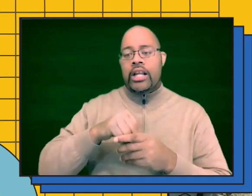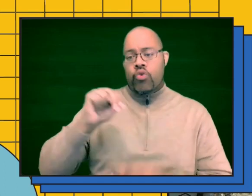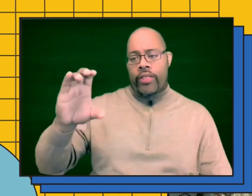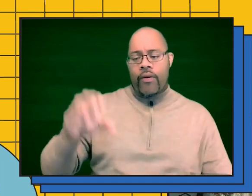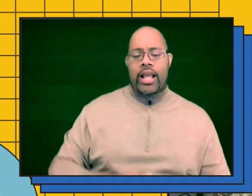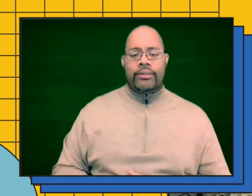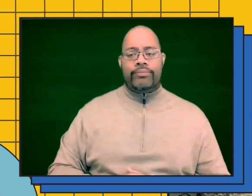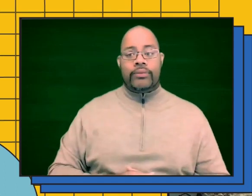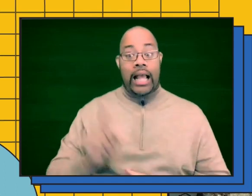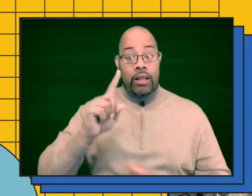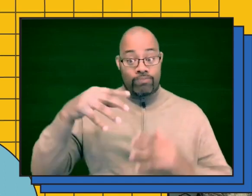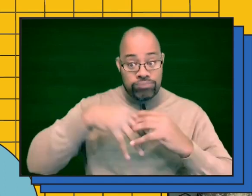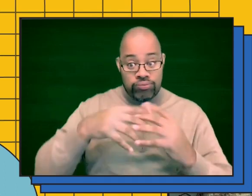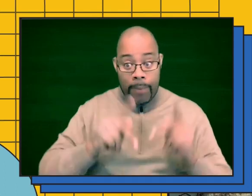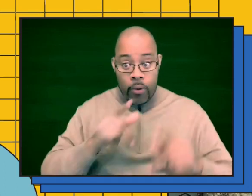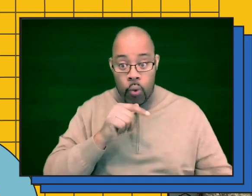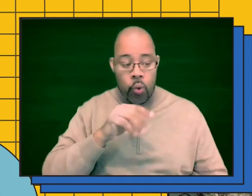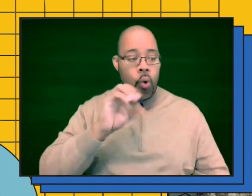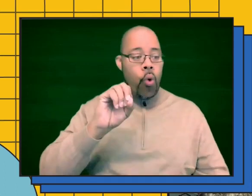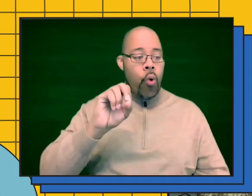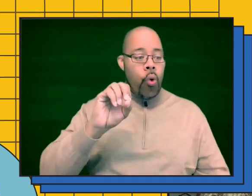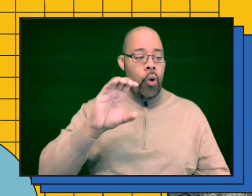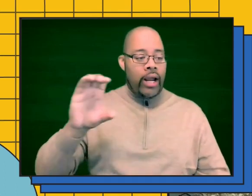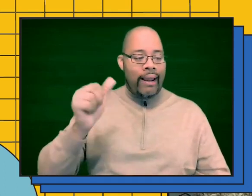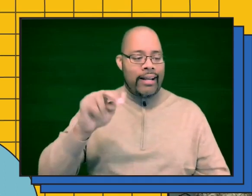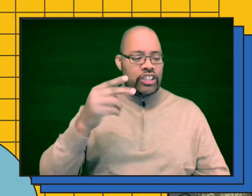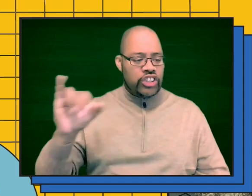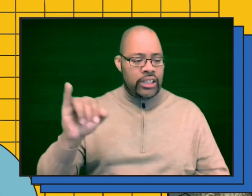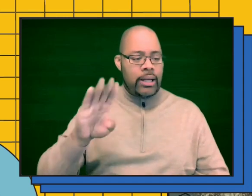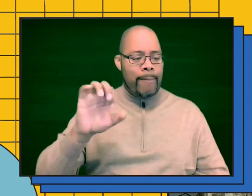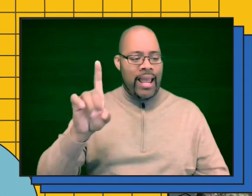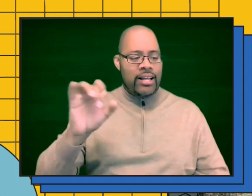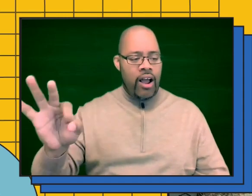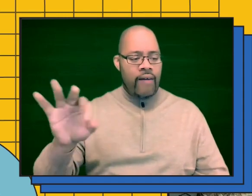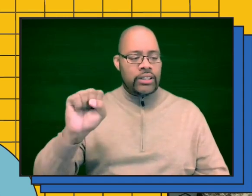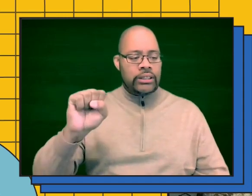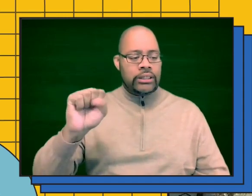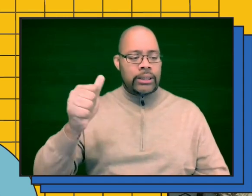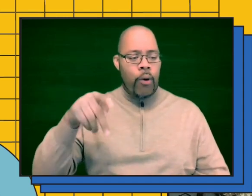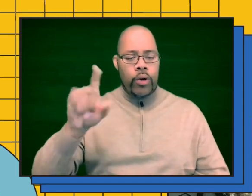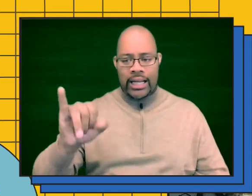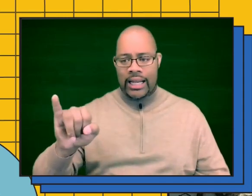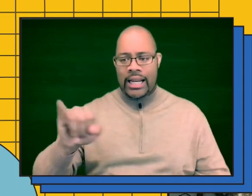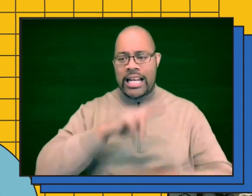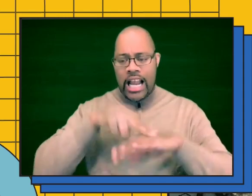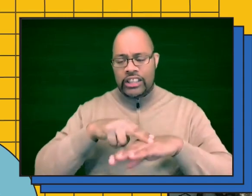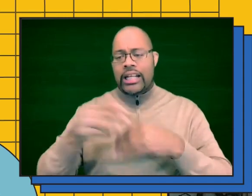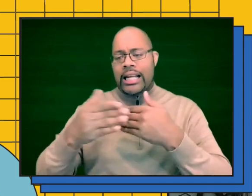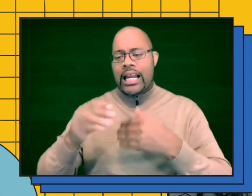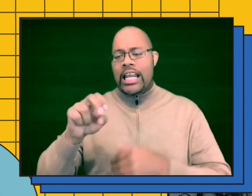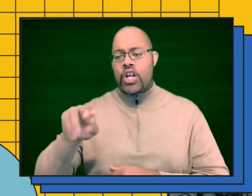here in Durham, North Carolina, land of the Occaneechi Band of the Saponi Nation, sourced by the sacred Eno